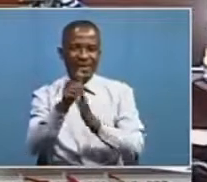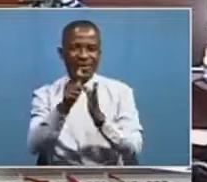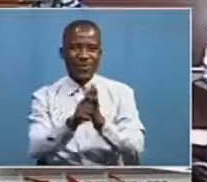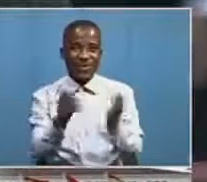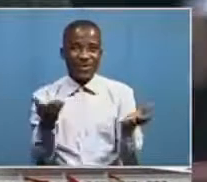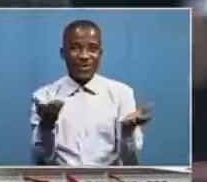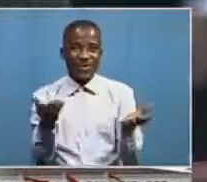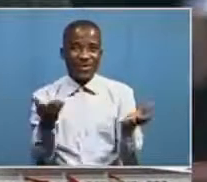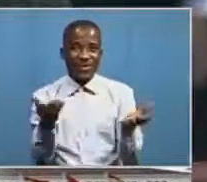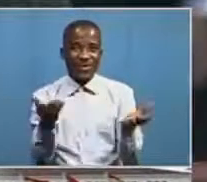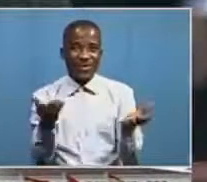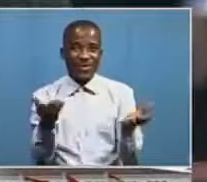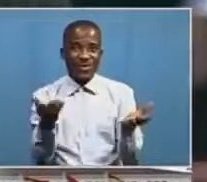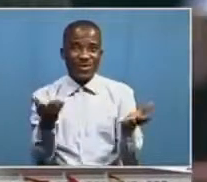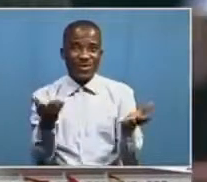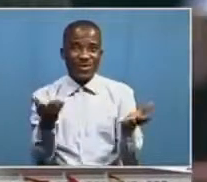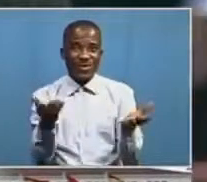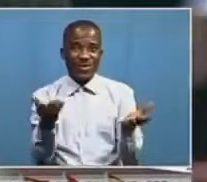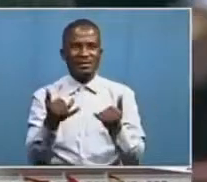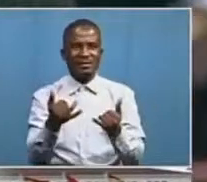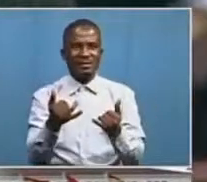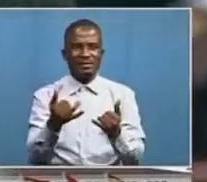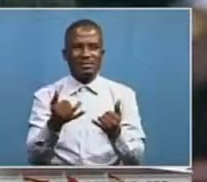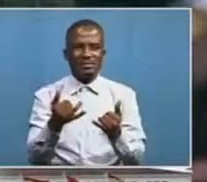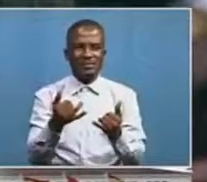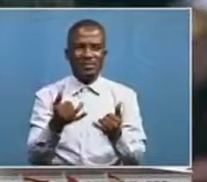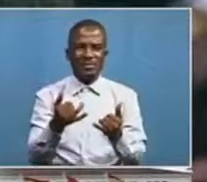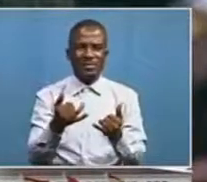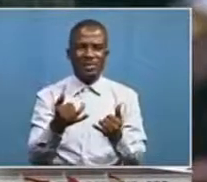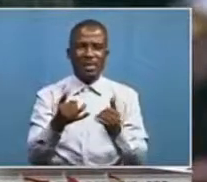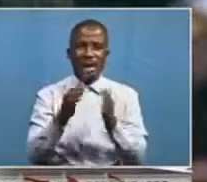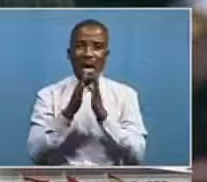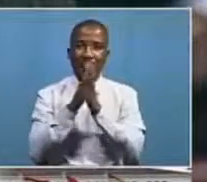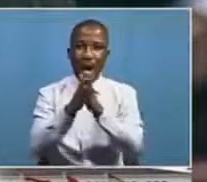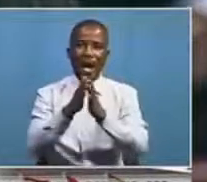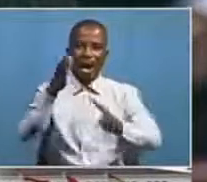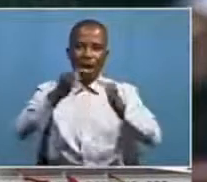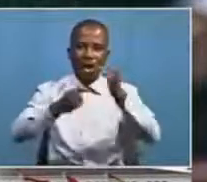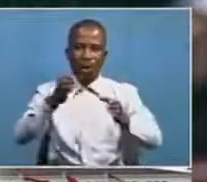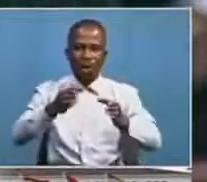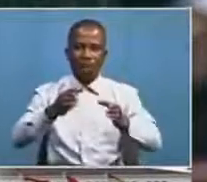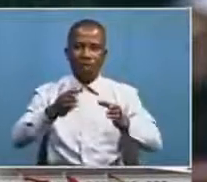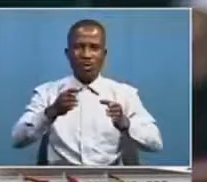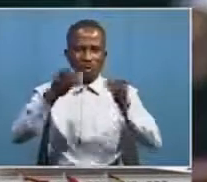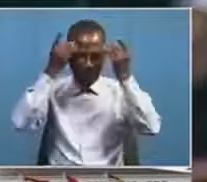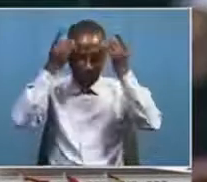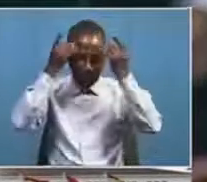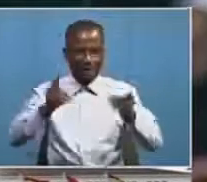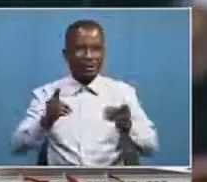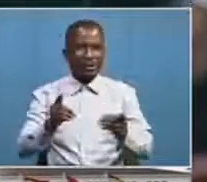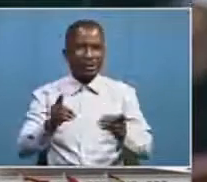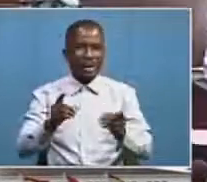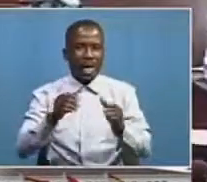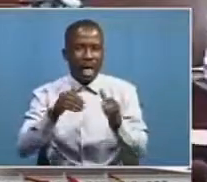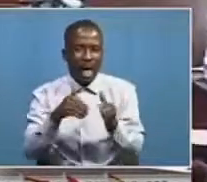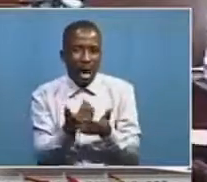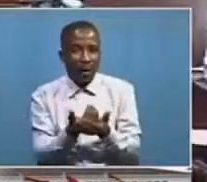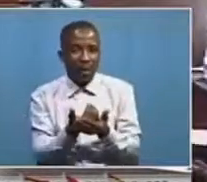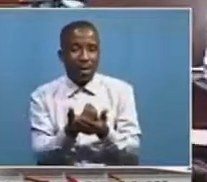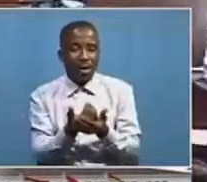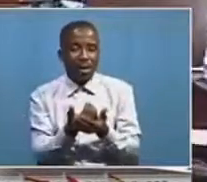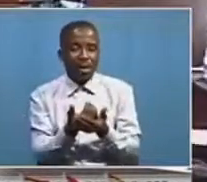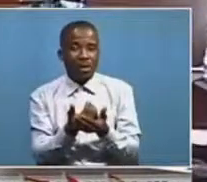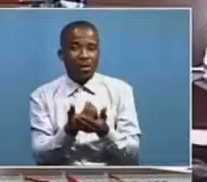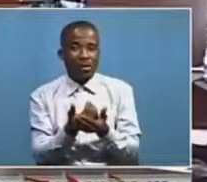74 and CI 99. The respondent prayed the court to decide the issues before it on the strength of the oral